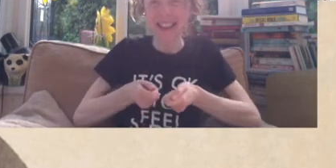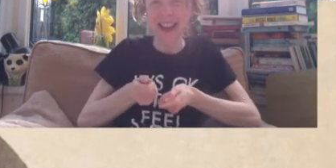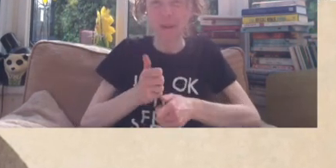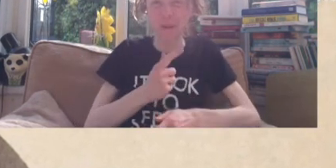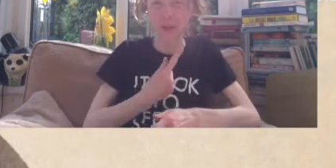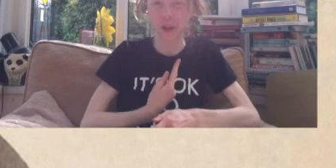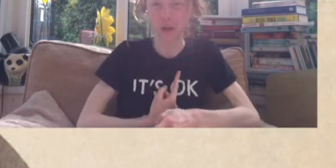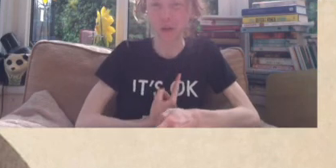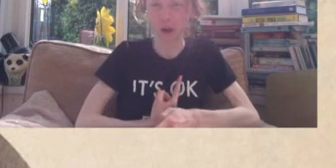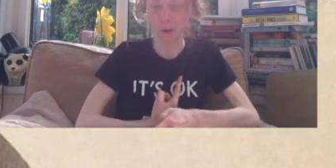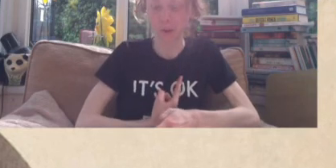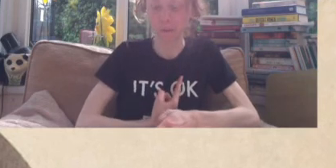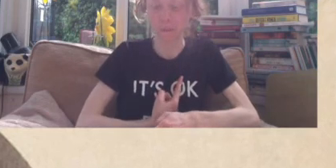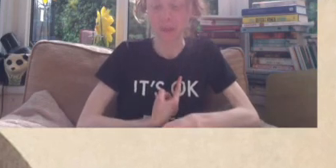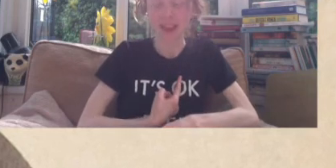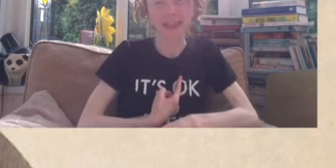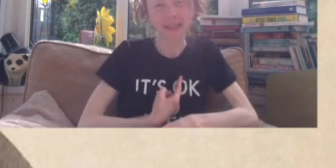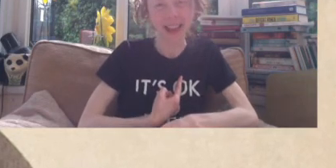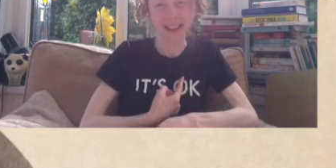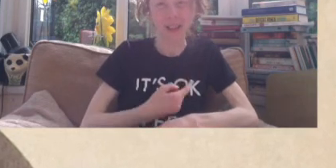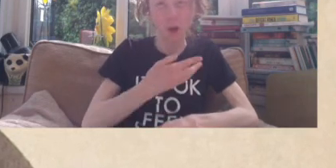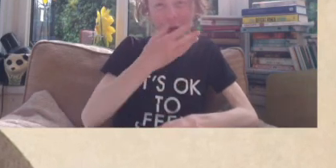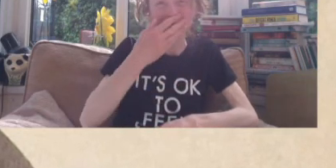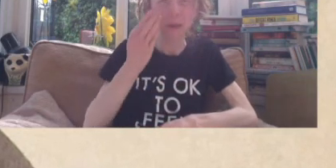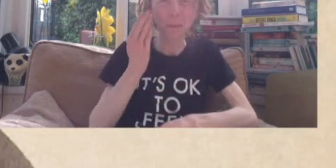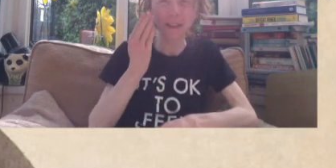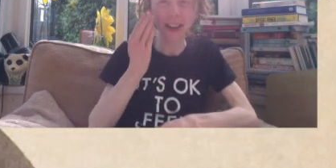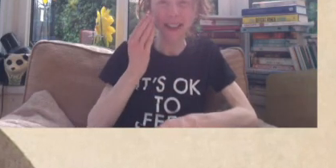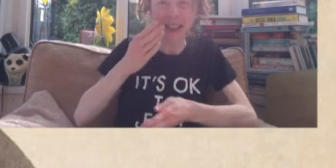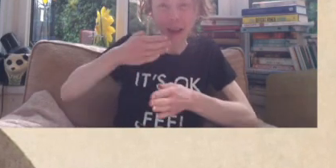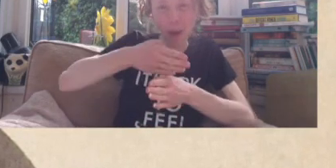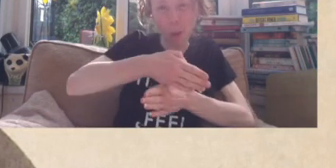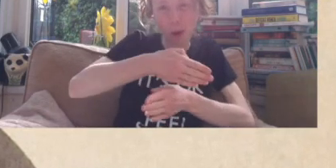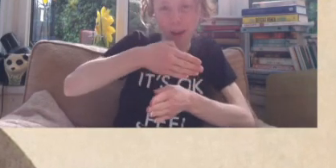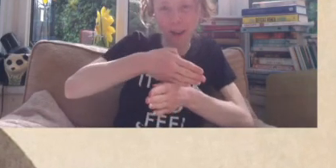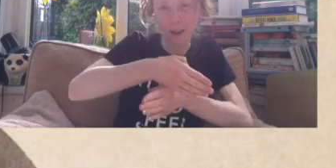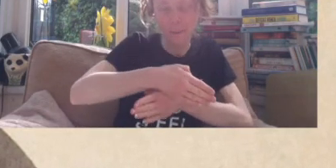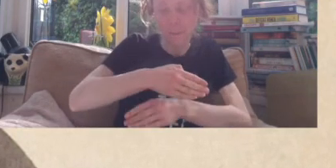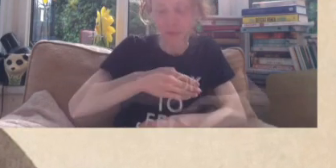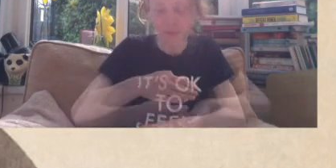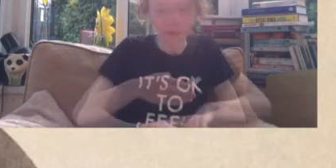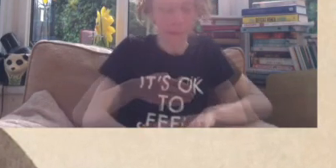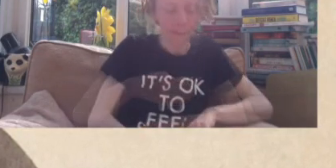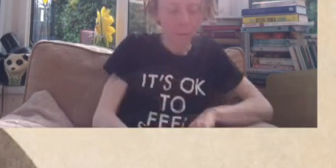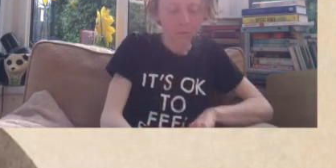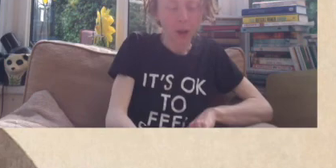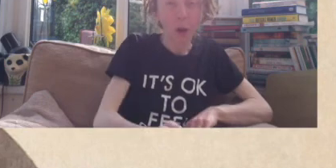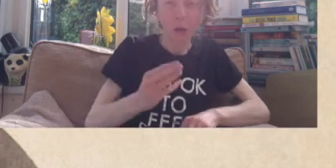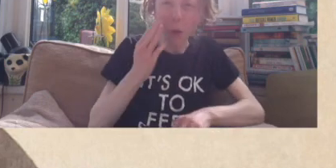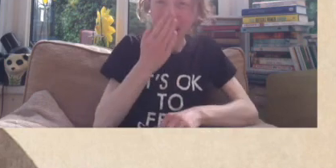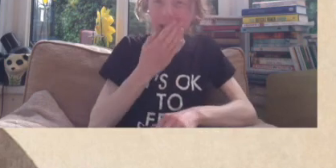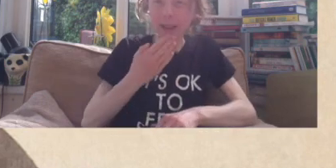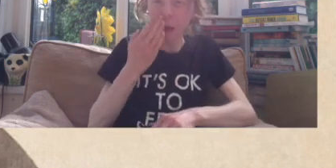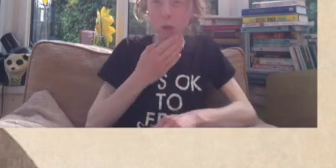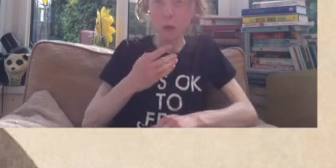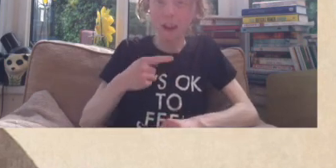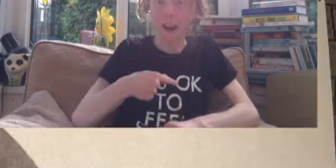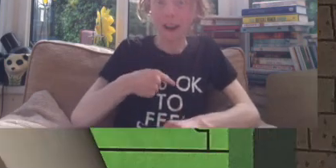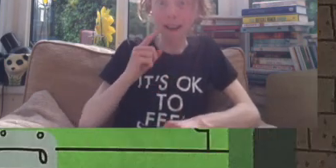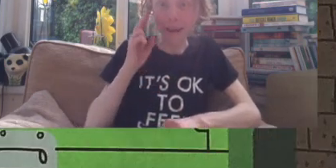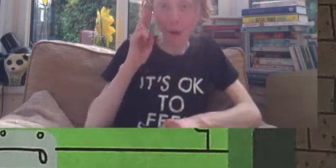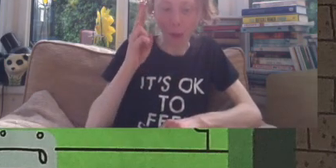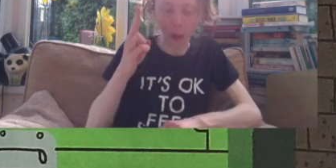and self-control, that's God's Spirit at work. On the way to